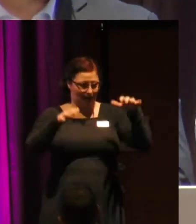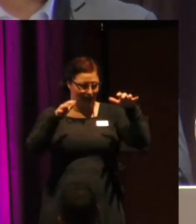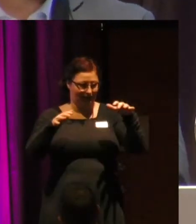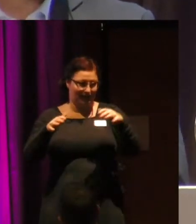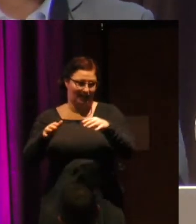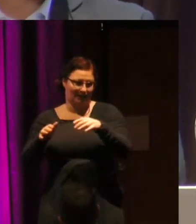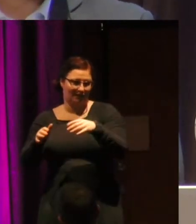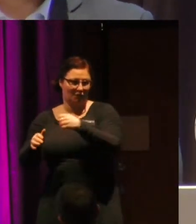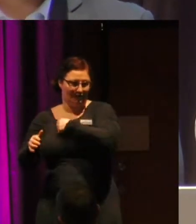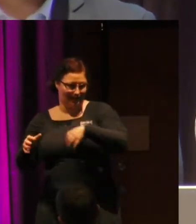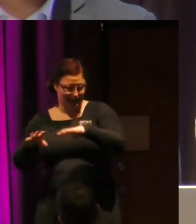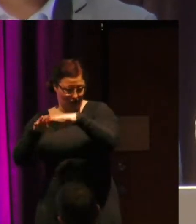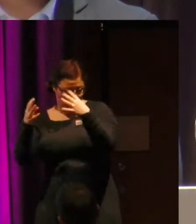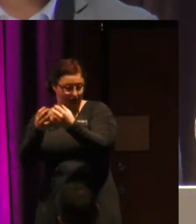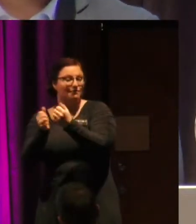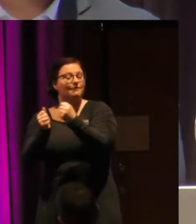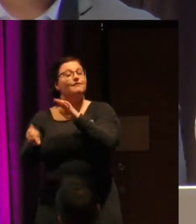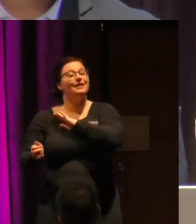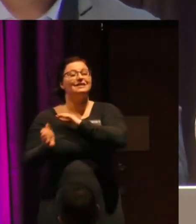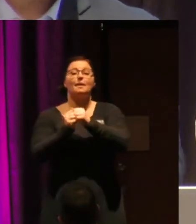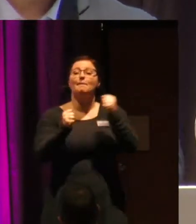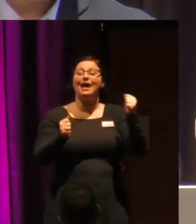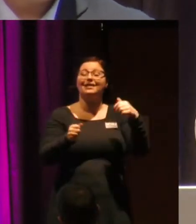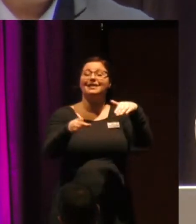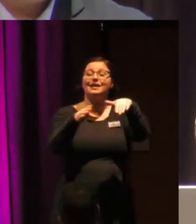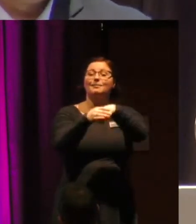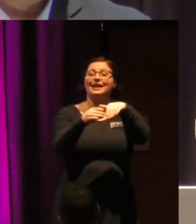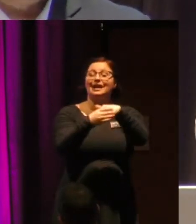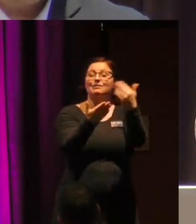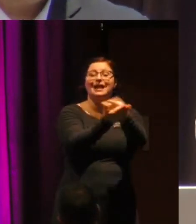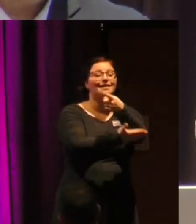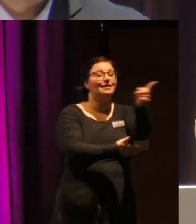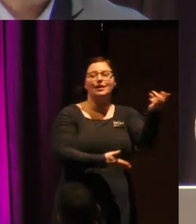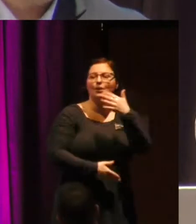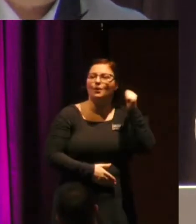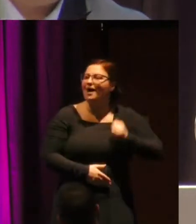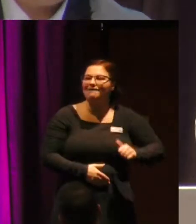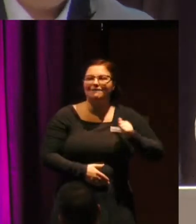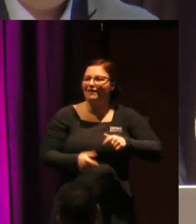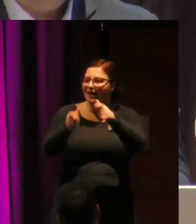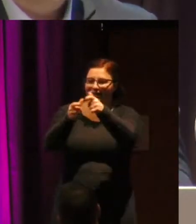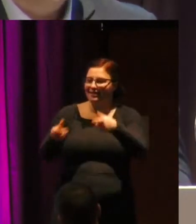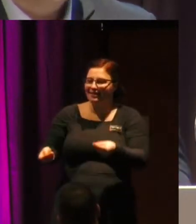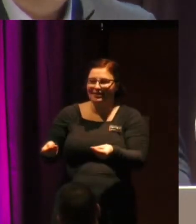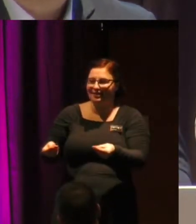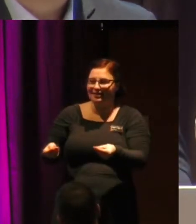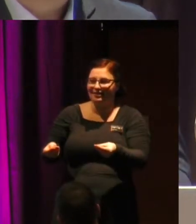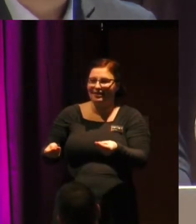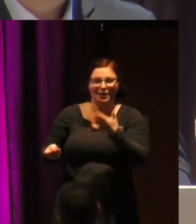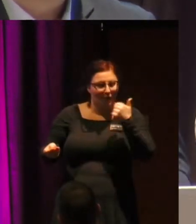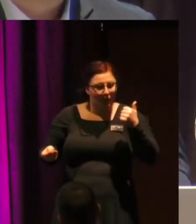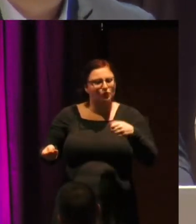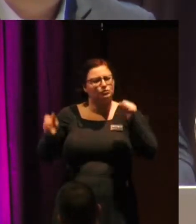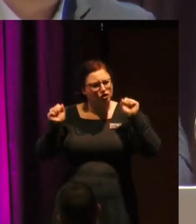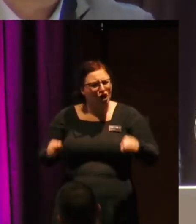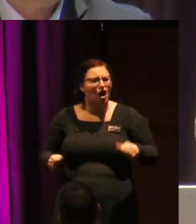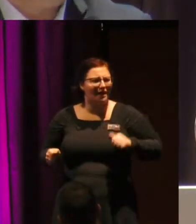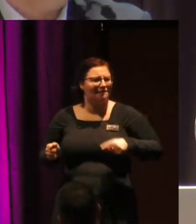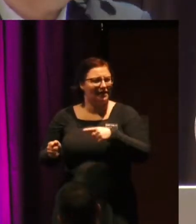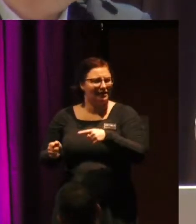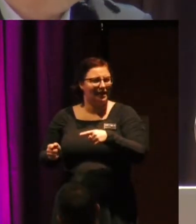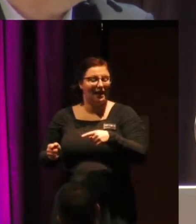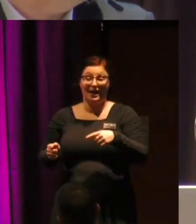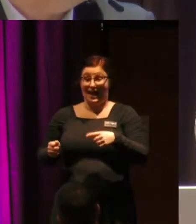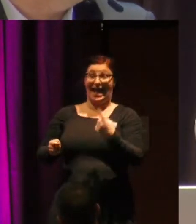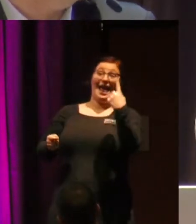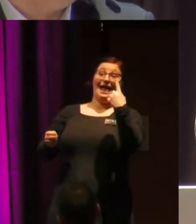Union, but member states does not implement it. They don't use it as a tool, and they should. And I don't say that this is the only